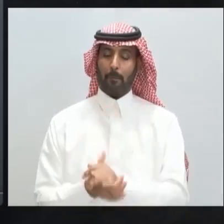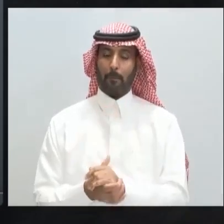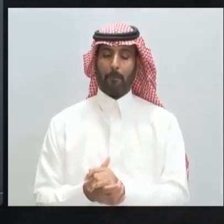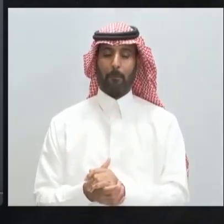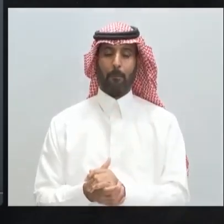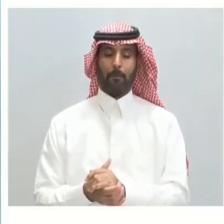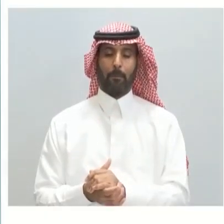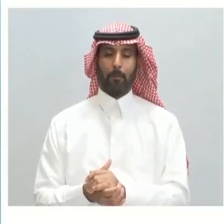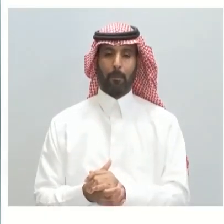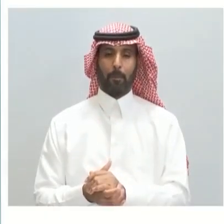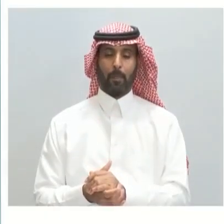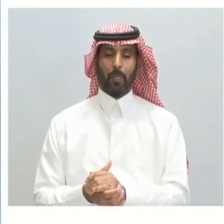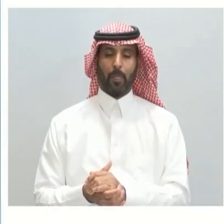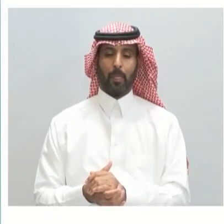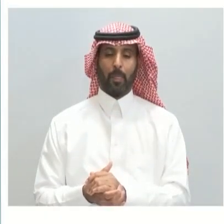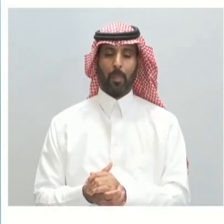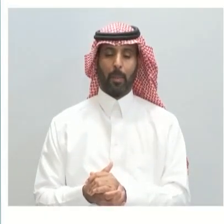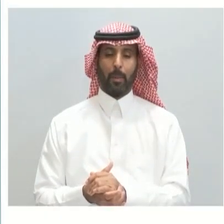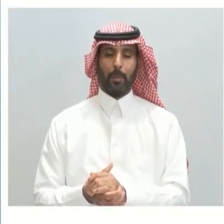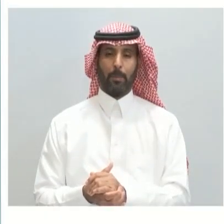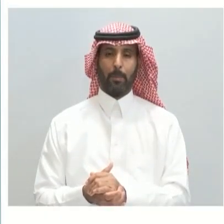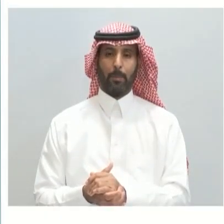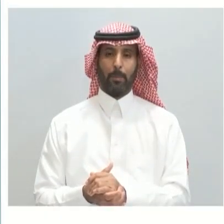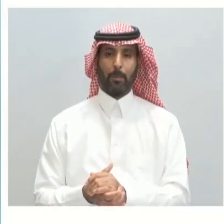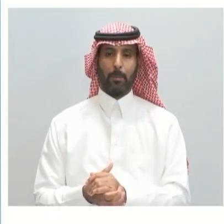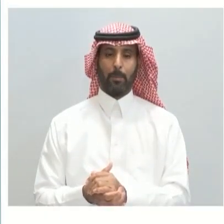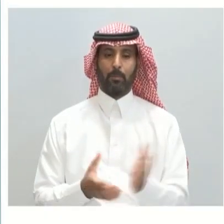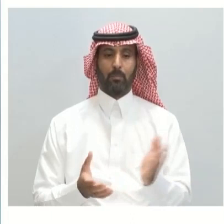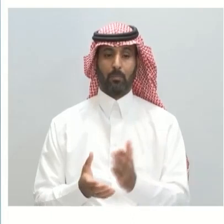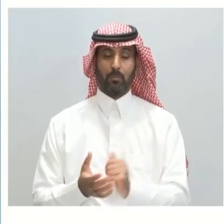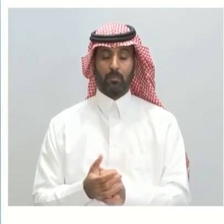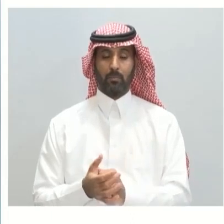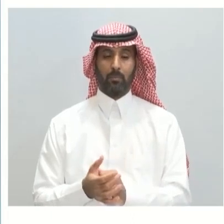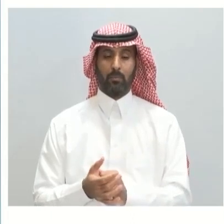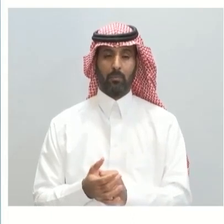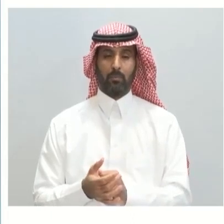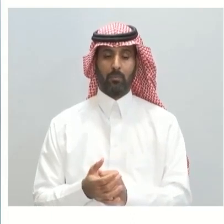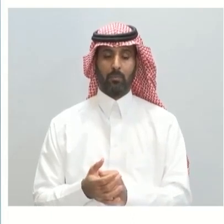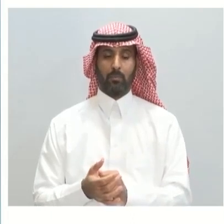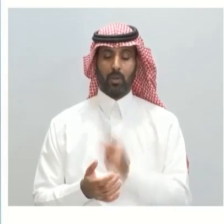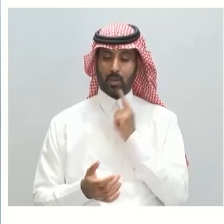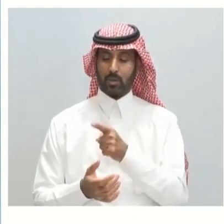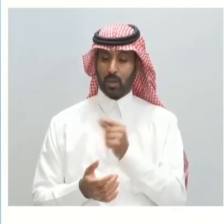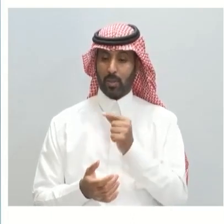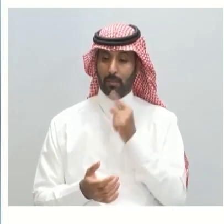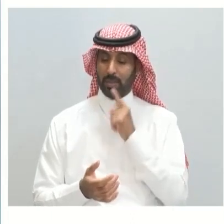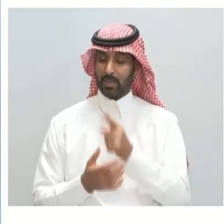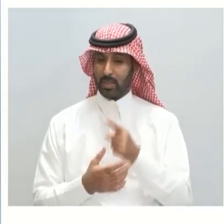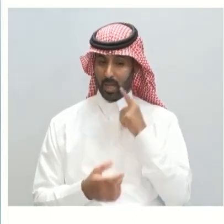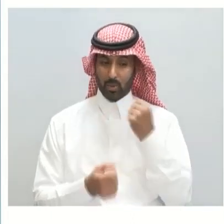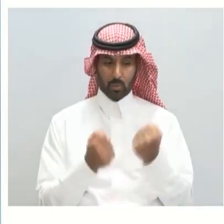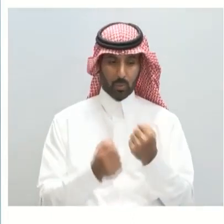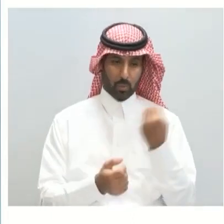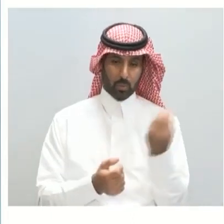rising intuition here. So, for example, this is the best trip